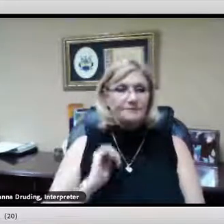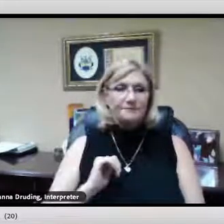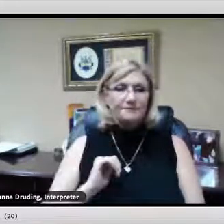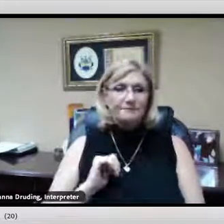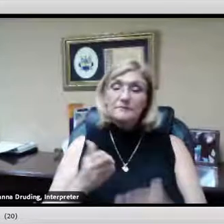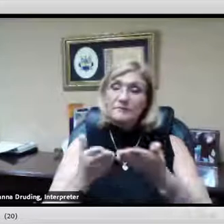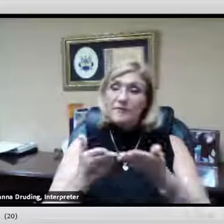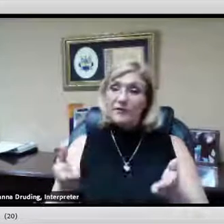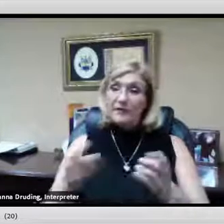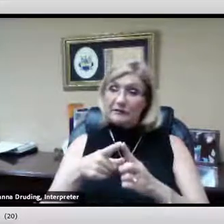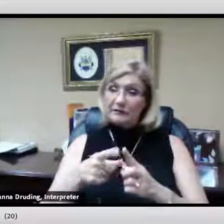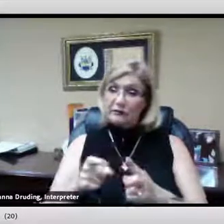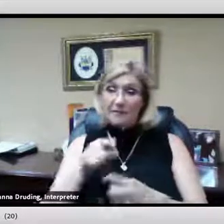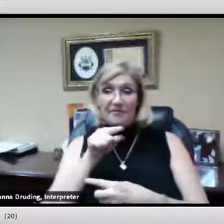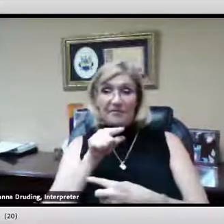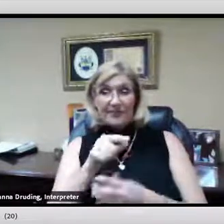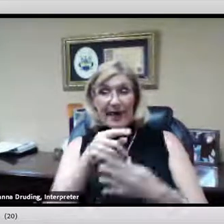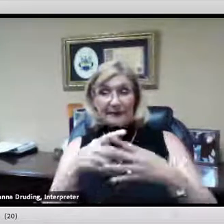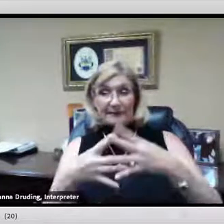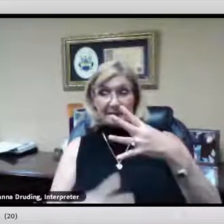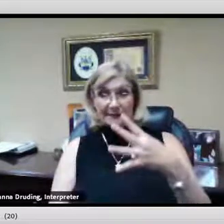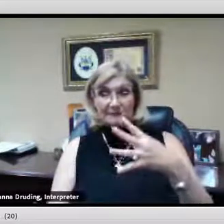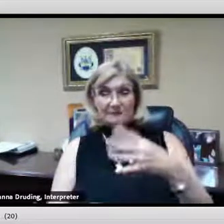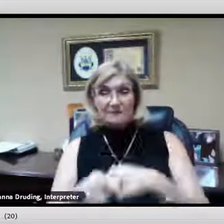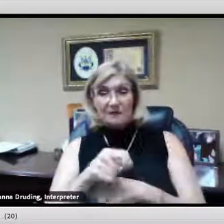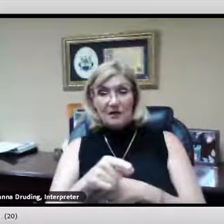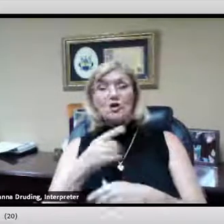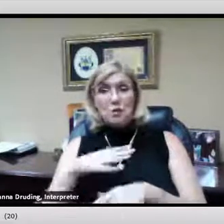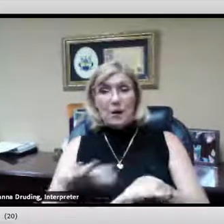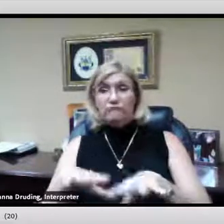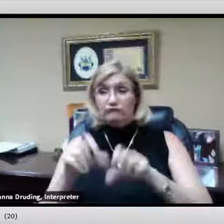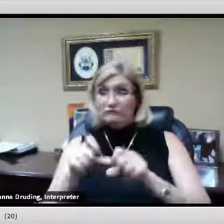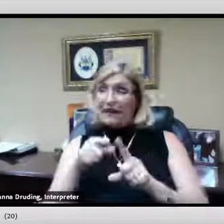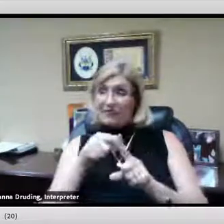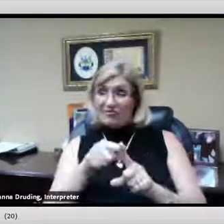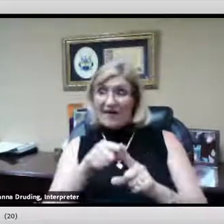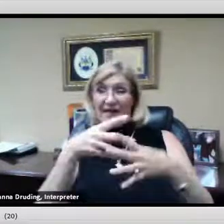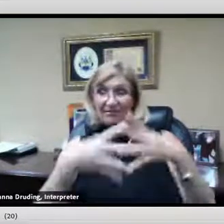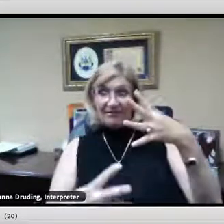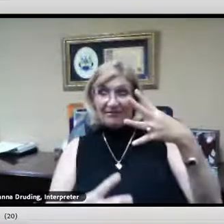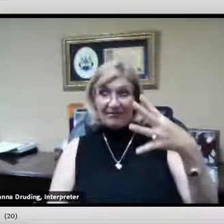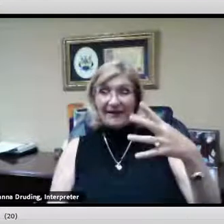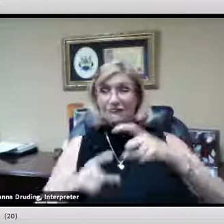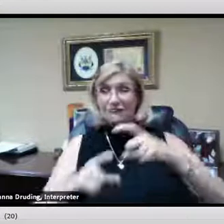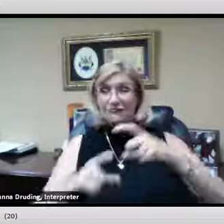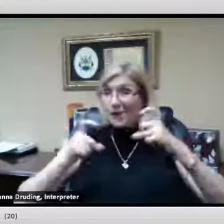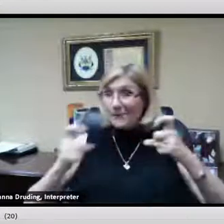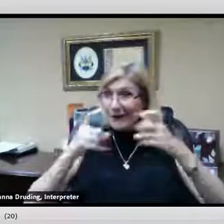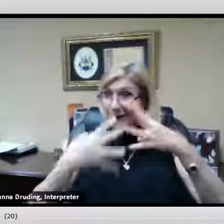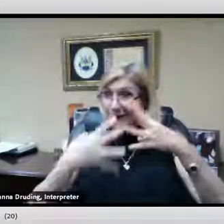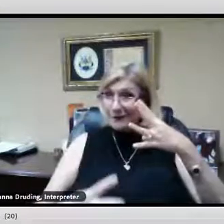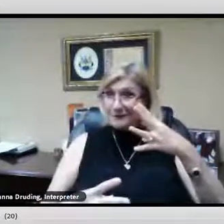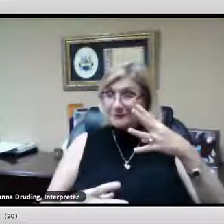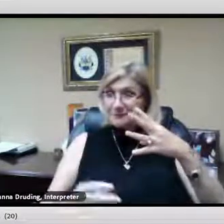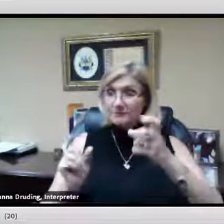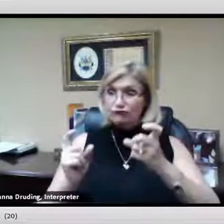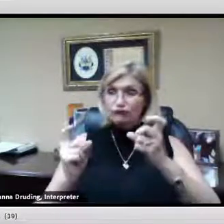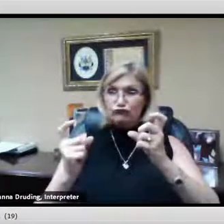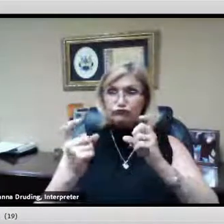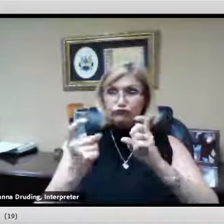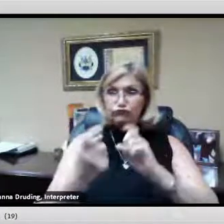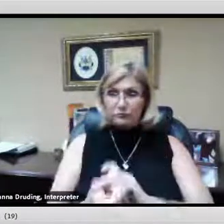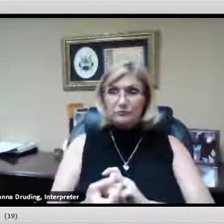The things from that list, so I've taken this list of the things that I don't do from the big list, and